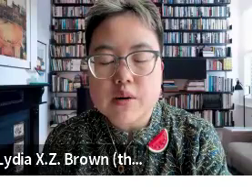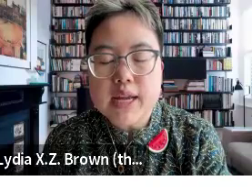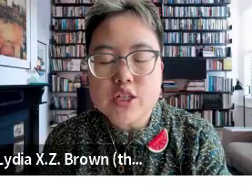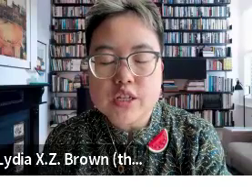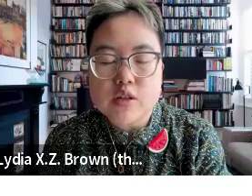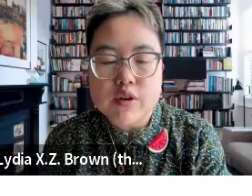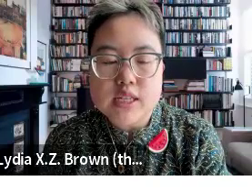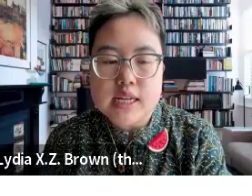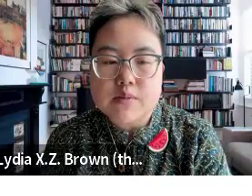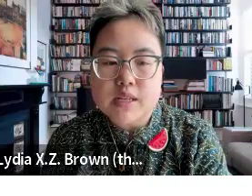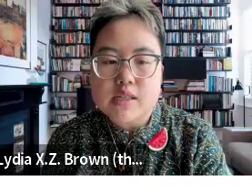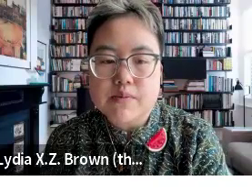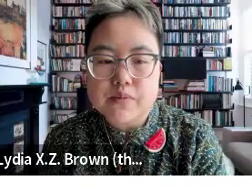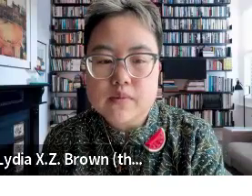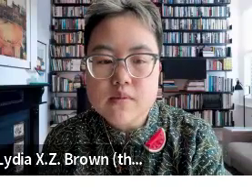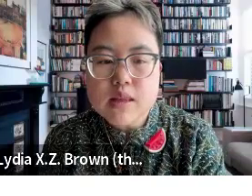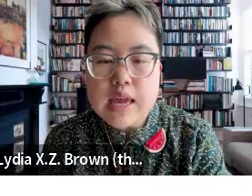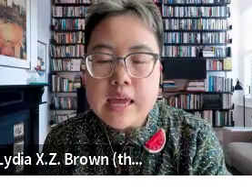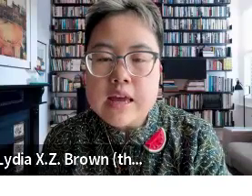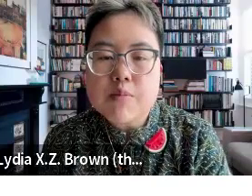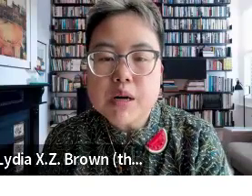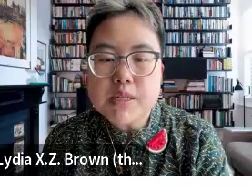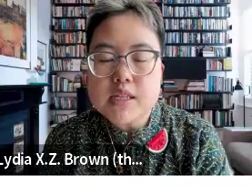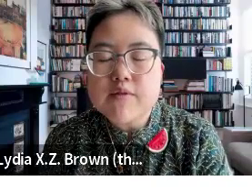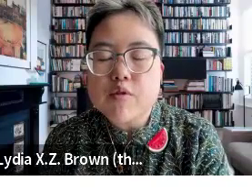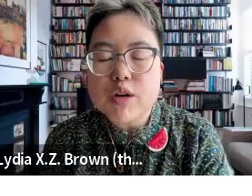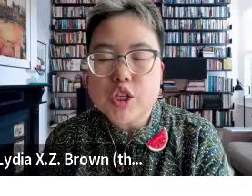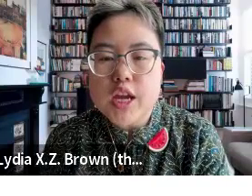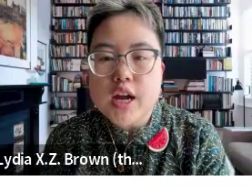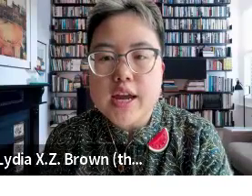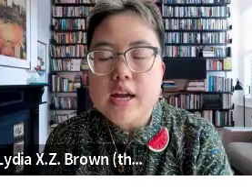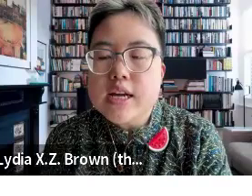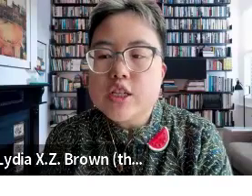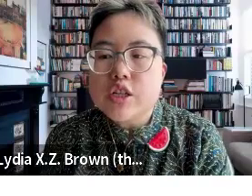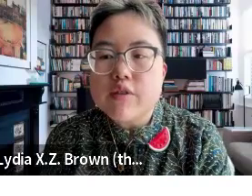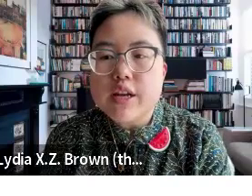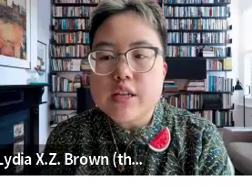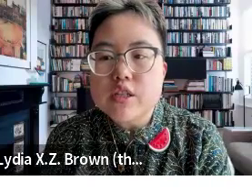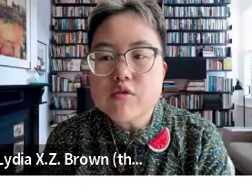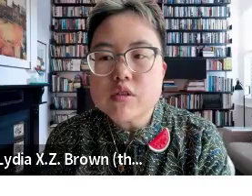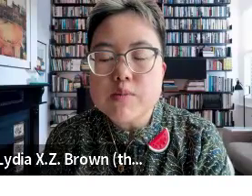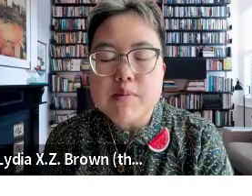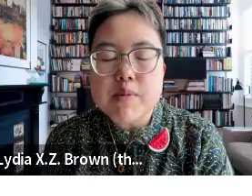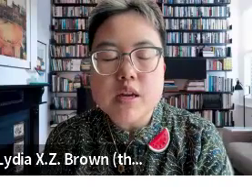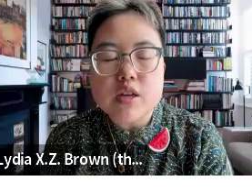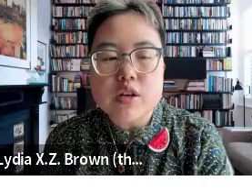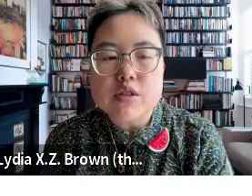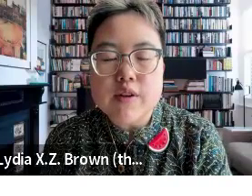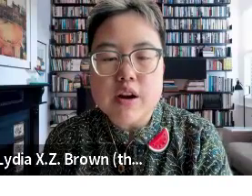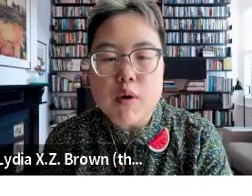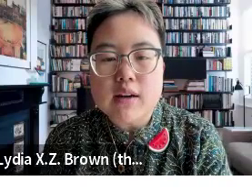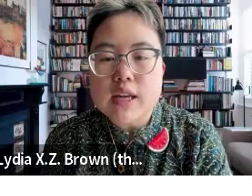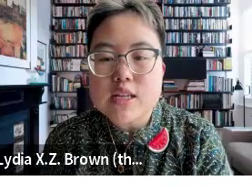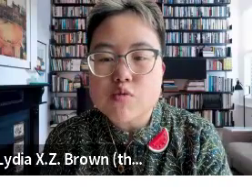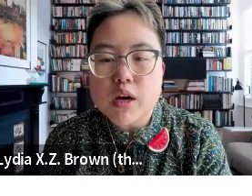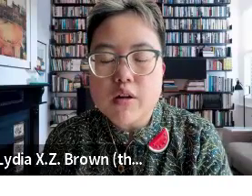its determinations or its assessments. The purposes for which AI-generated tools might be used